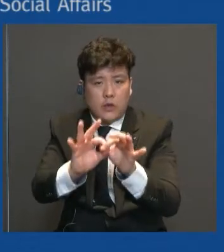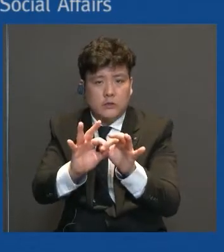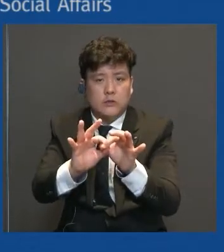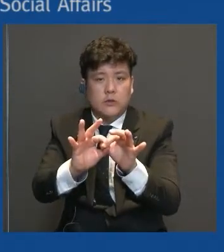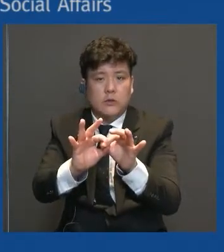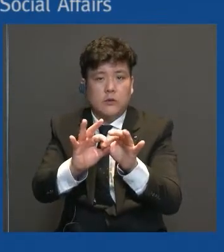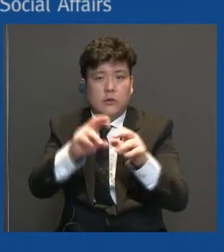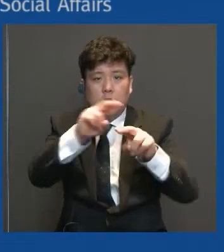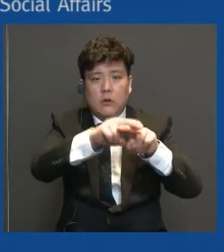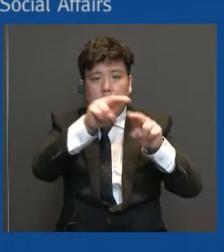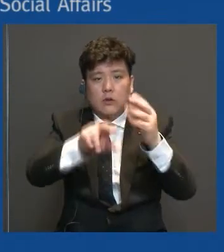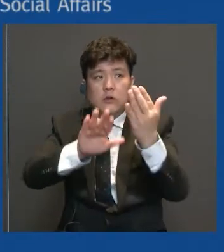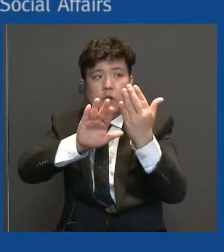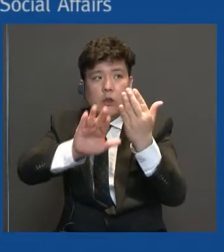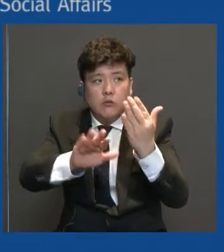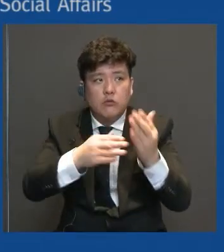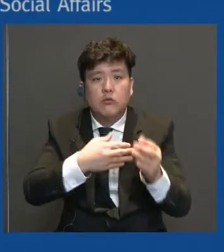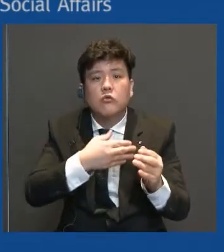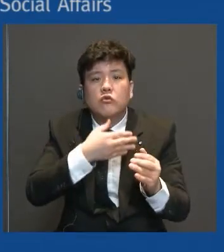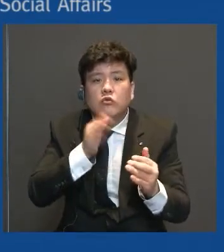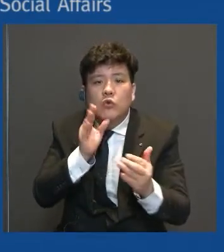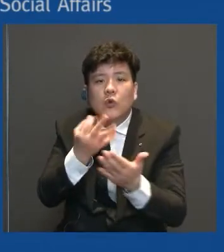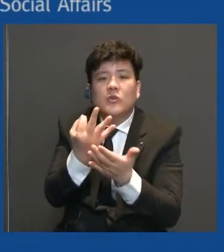Thank you for your attention.